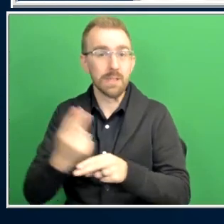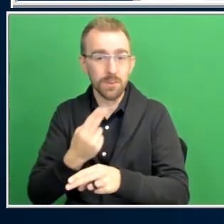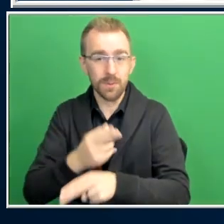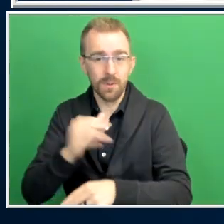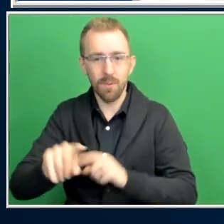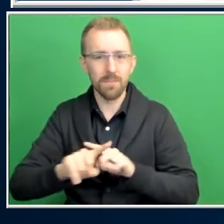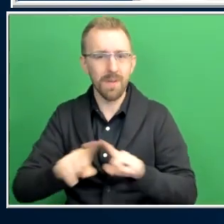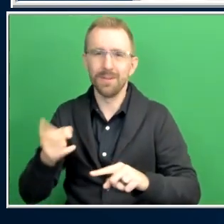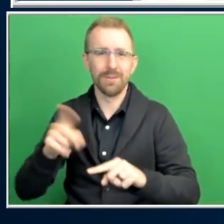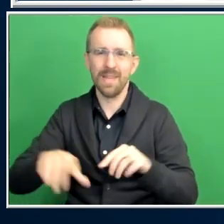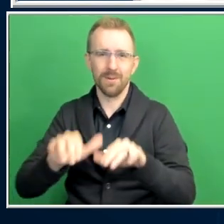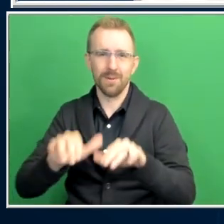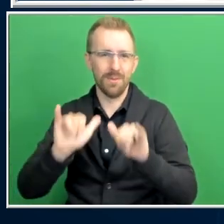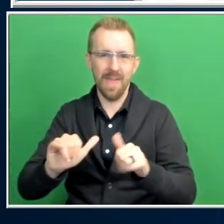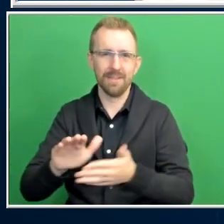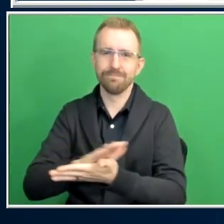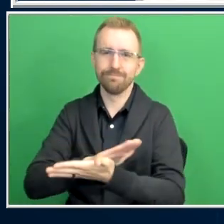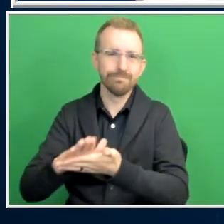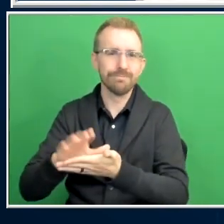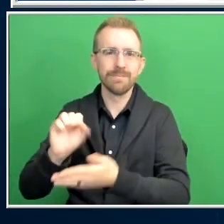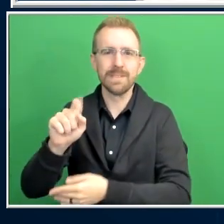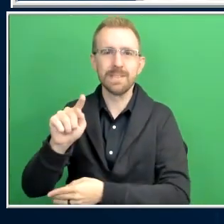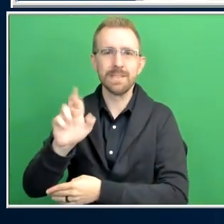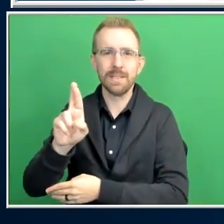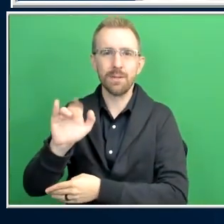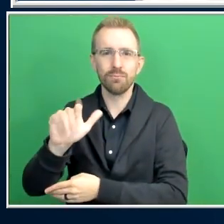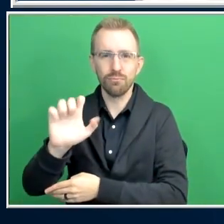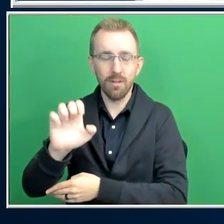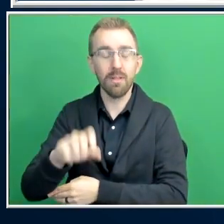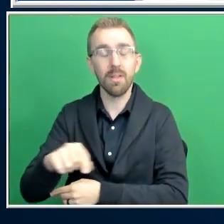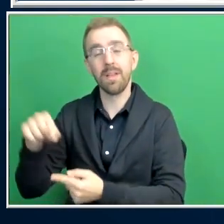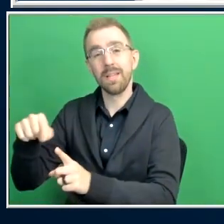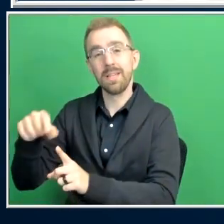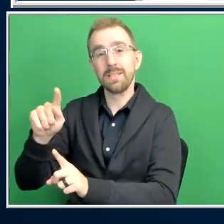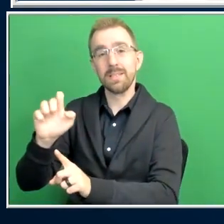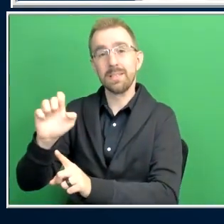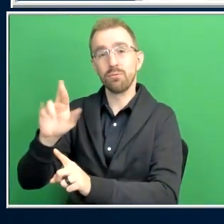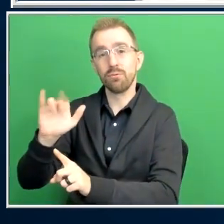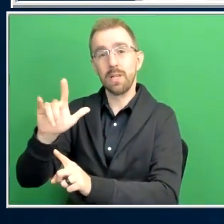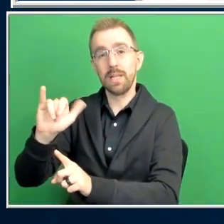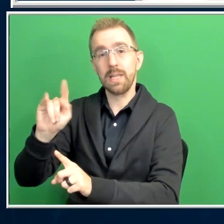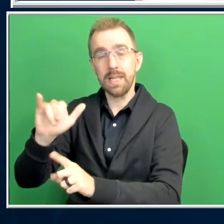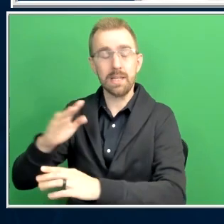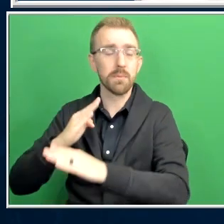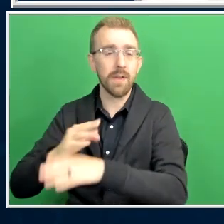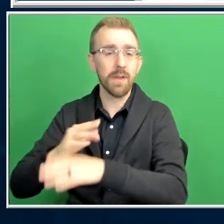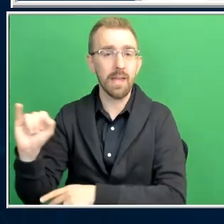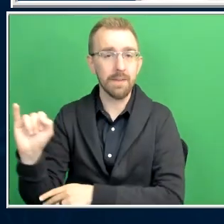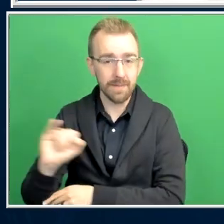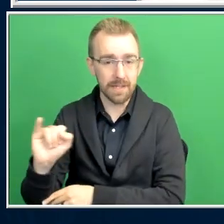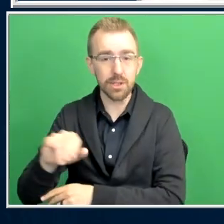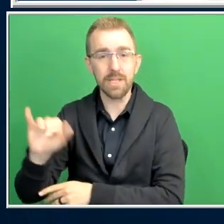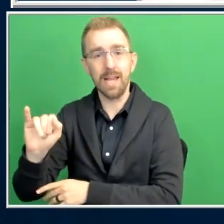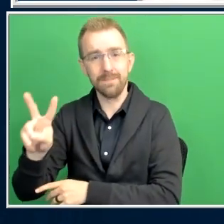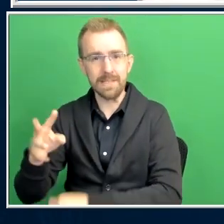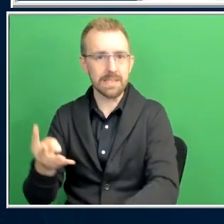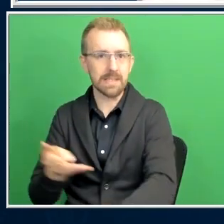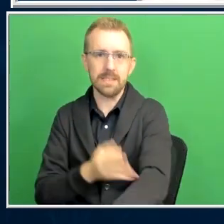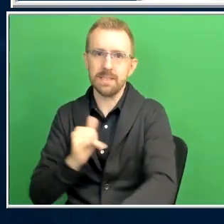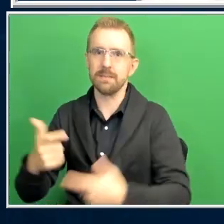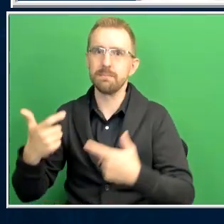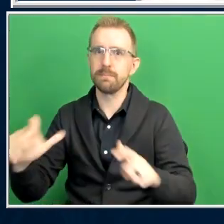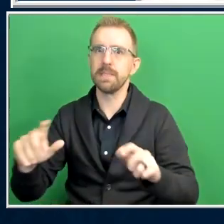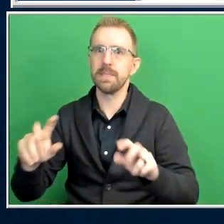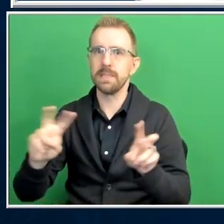that in a sterile fashion, and that the sterility, so you don't get an infection introduced to an IV, is a really darn big deal. Yeah. So right